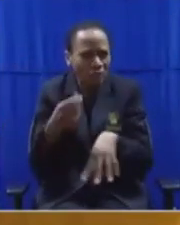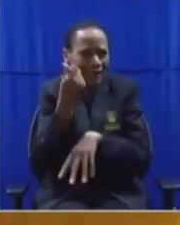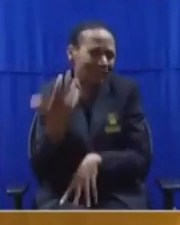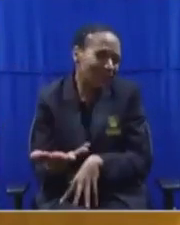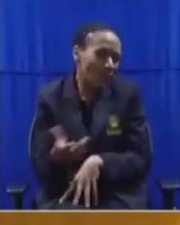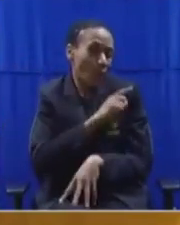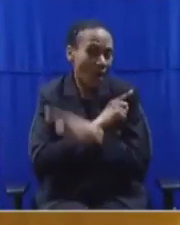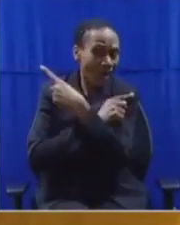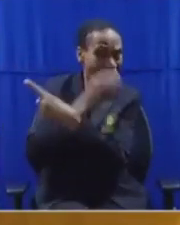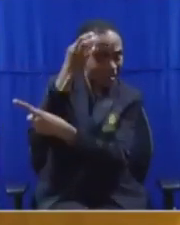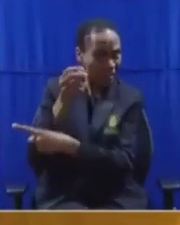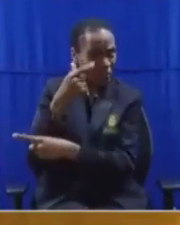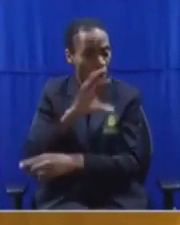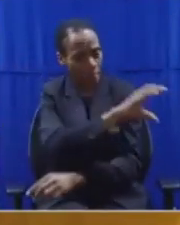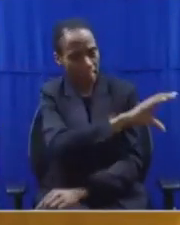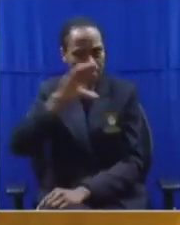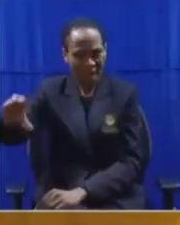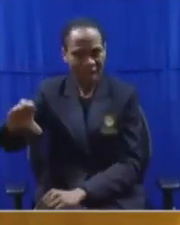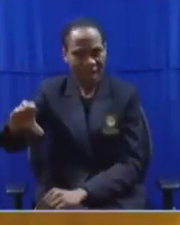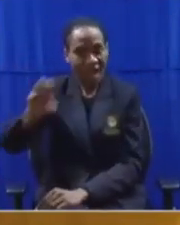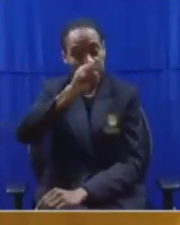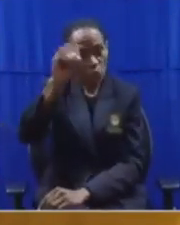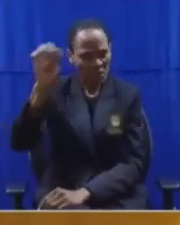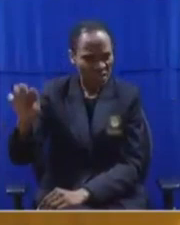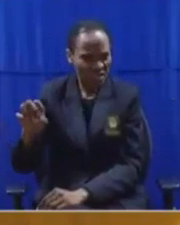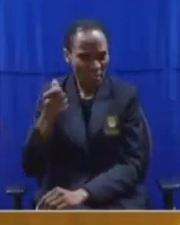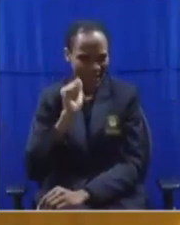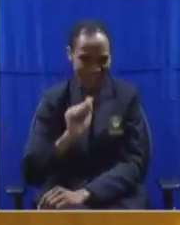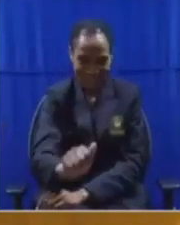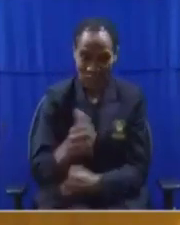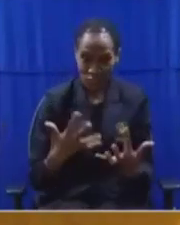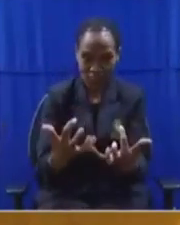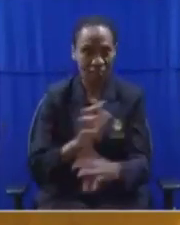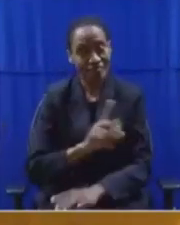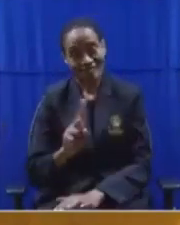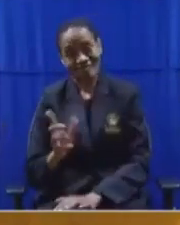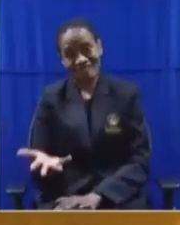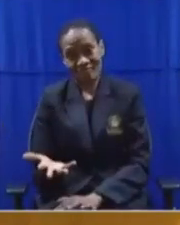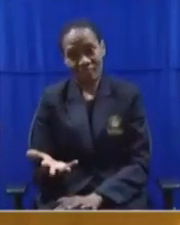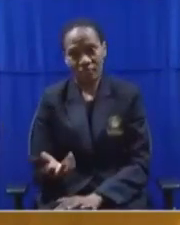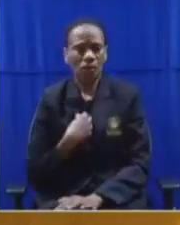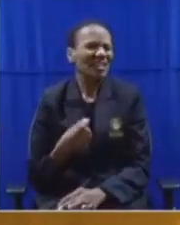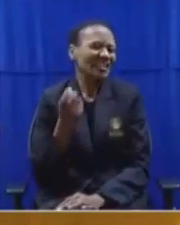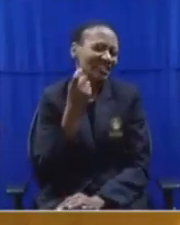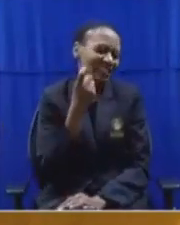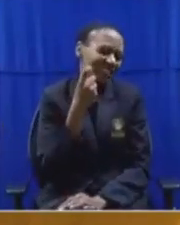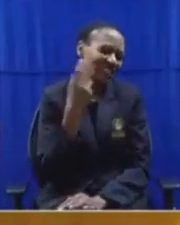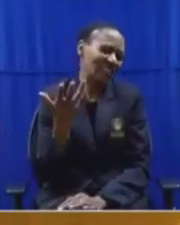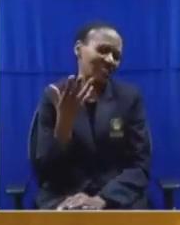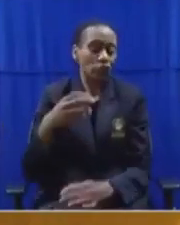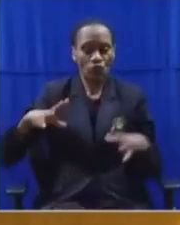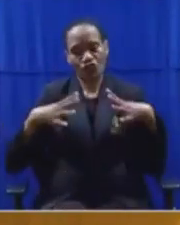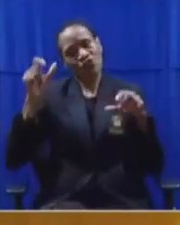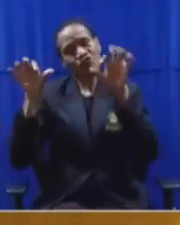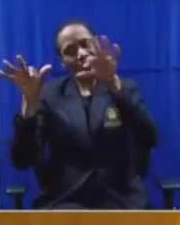the government wants their pensions to bail out failing state-owned entities. It is very easy to be a socialist with